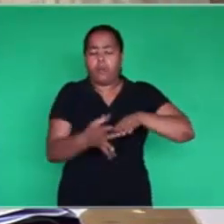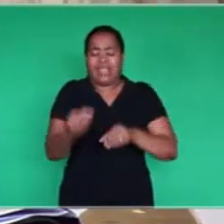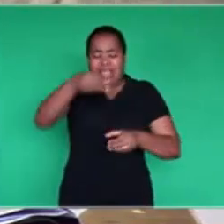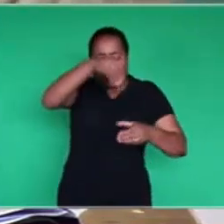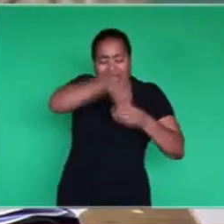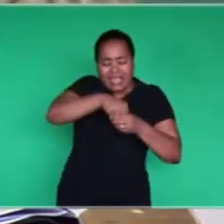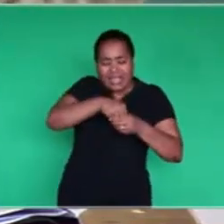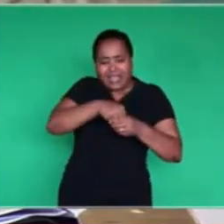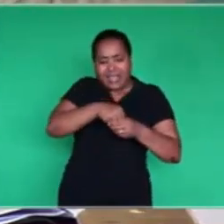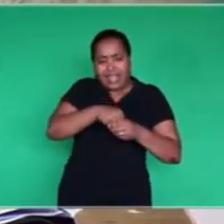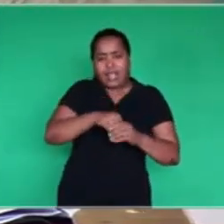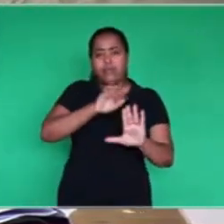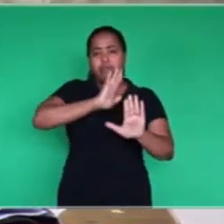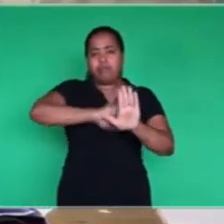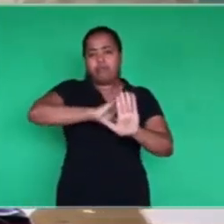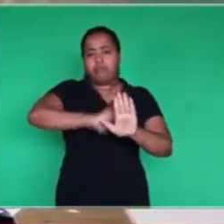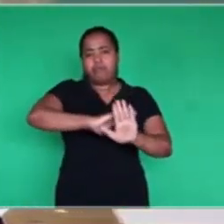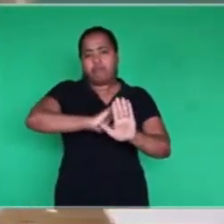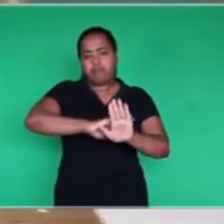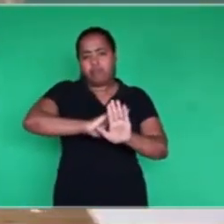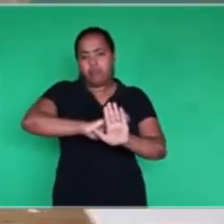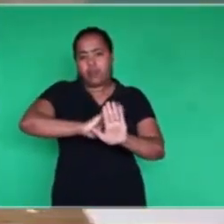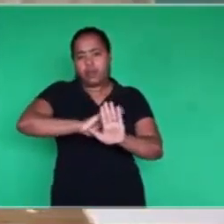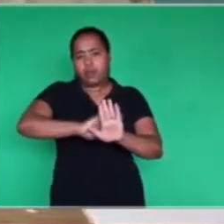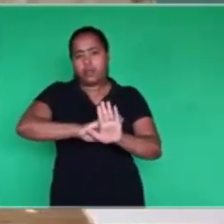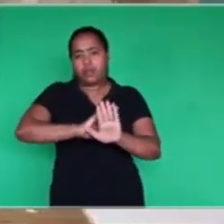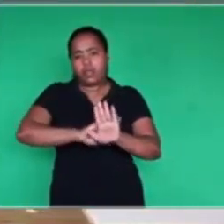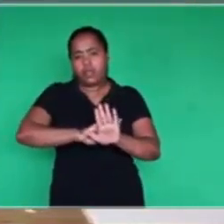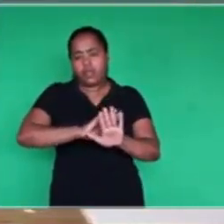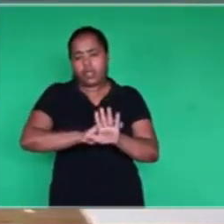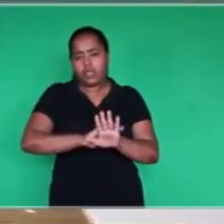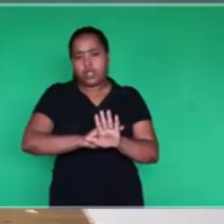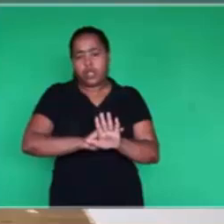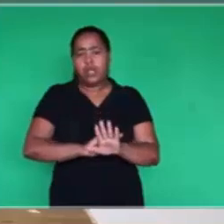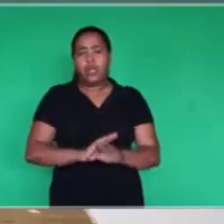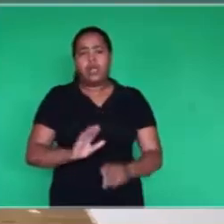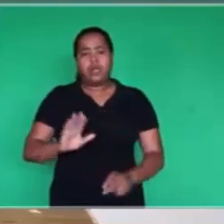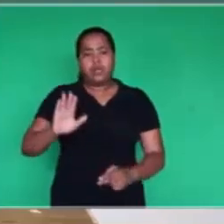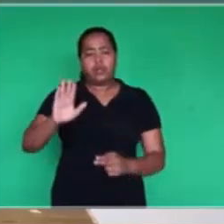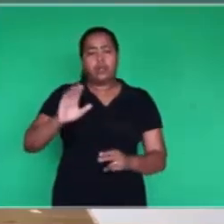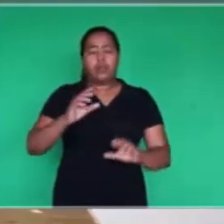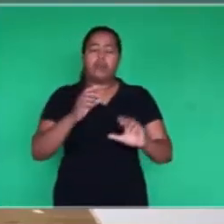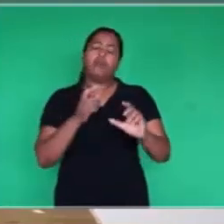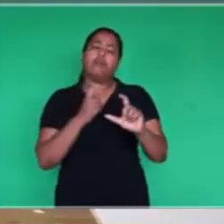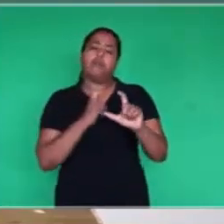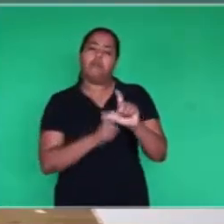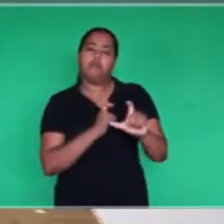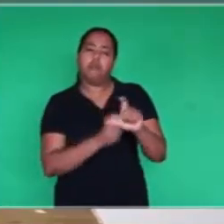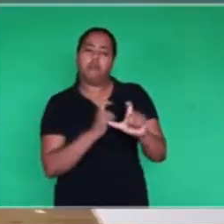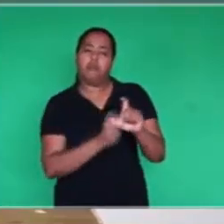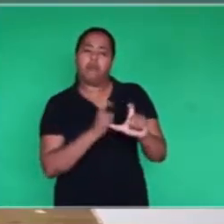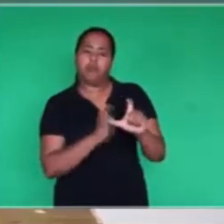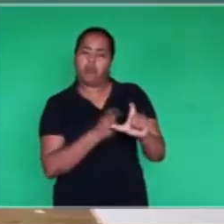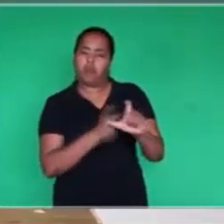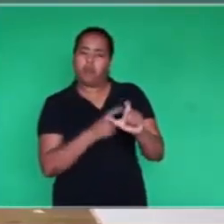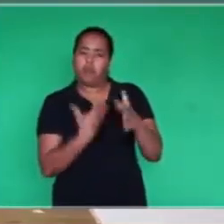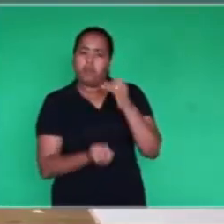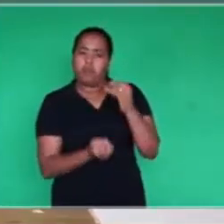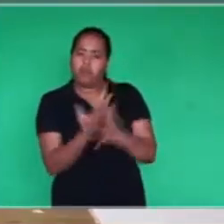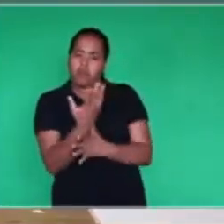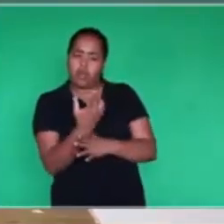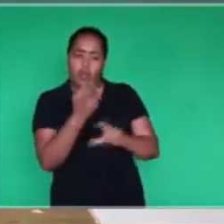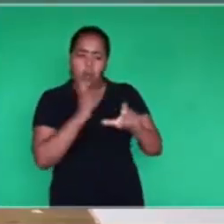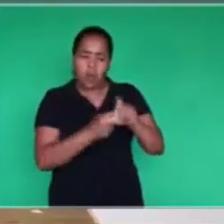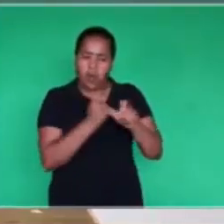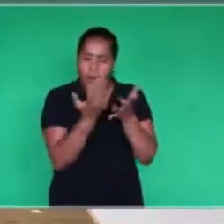whole world. The whole world shares this. An understanding of individual rights,